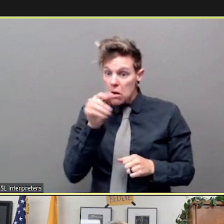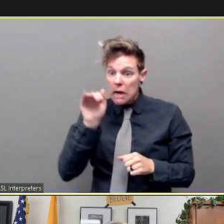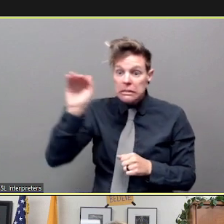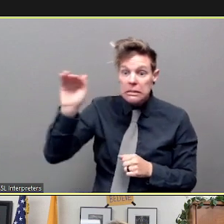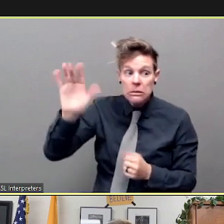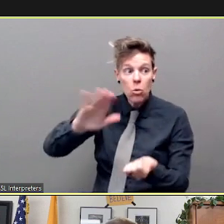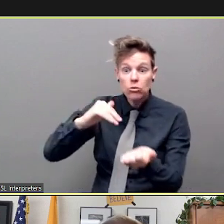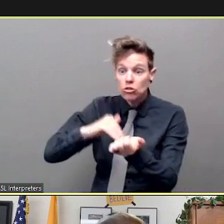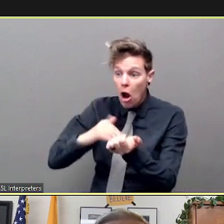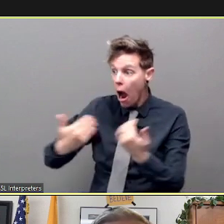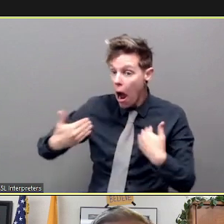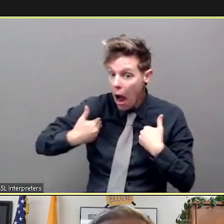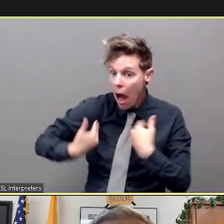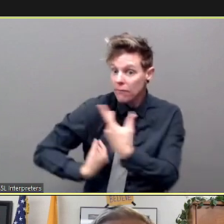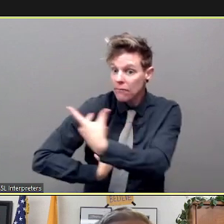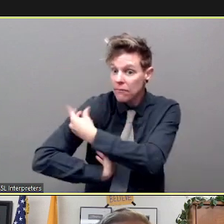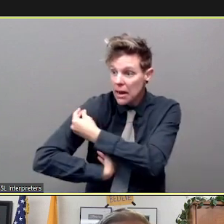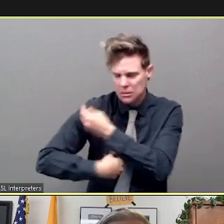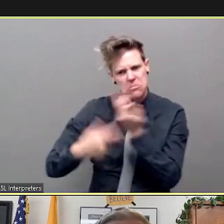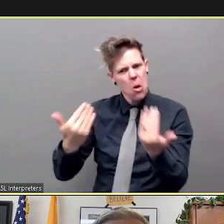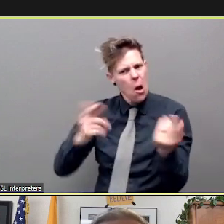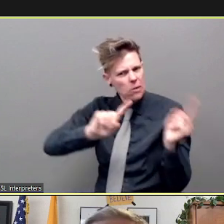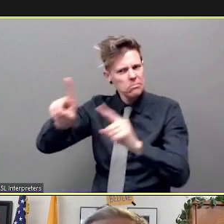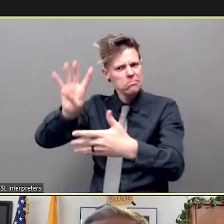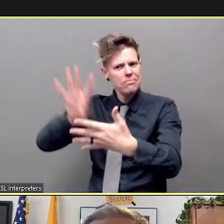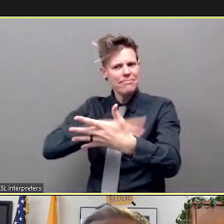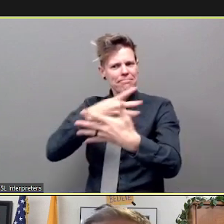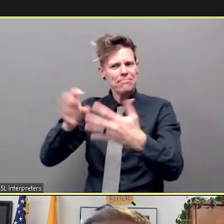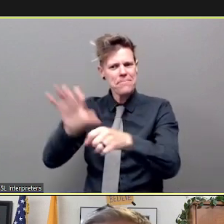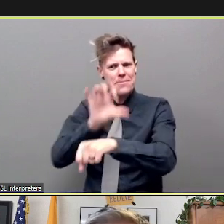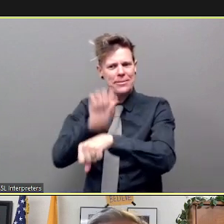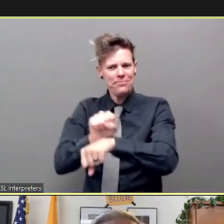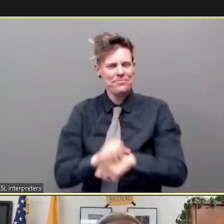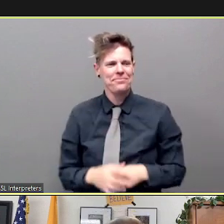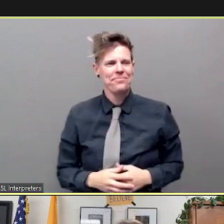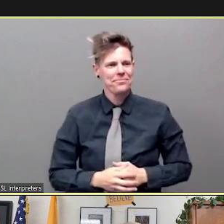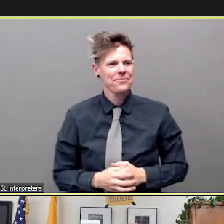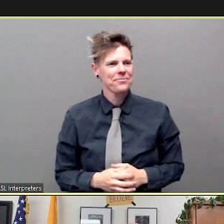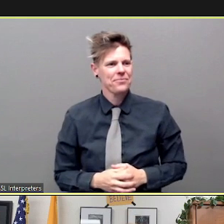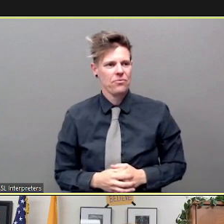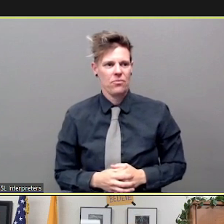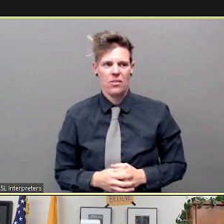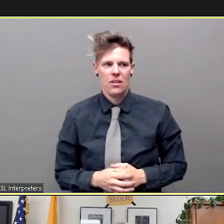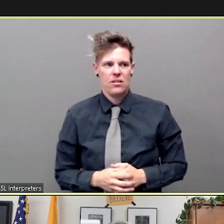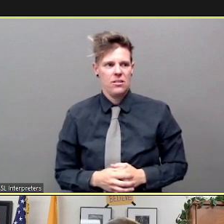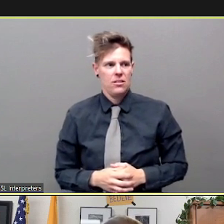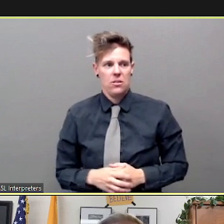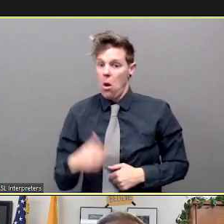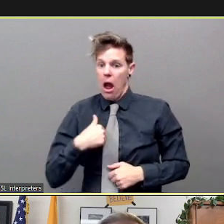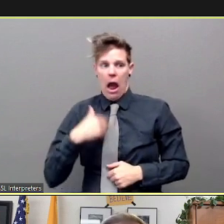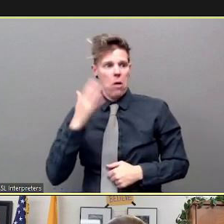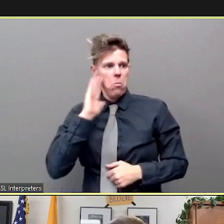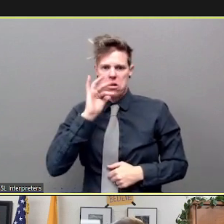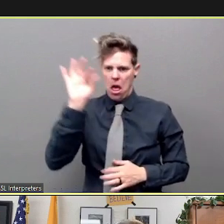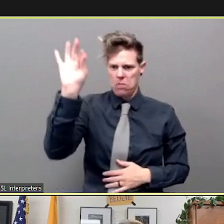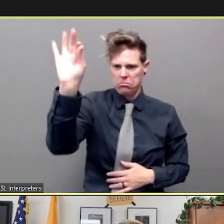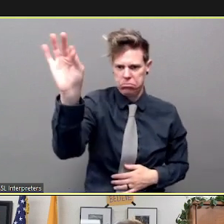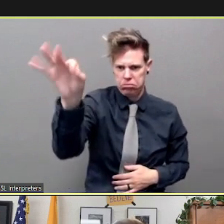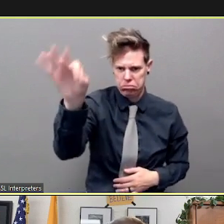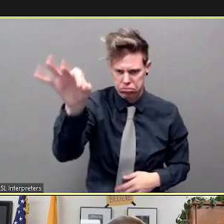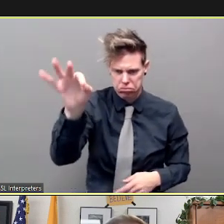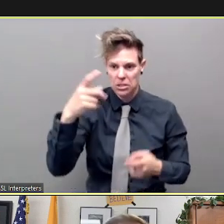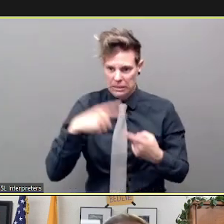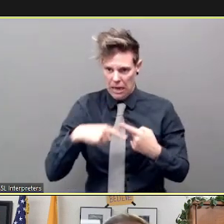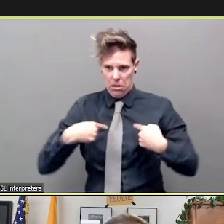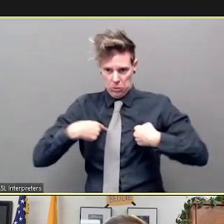And I just want to encourage everybody. I never ask people to do anything I wouldn't do. And in this case, I've already gotten the booster, would